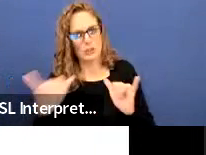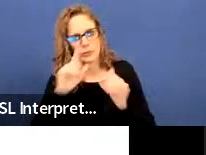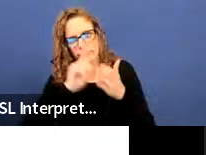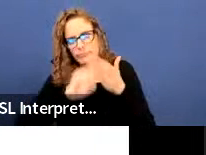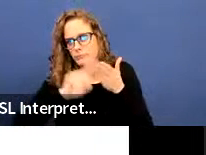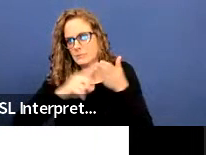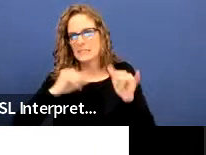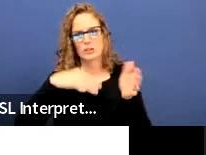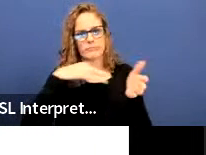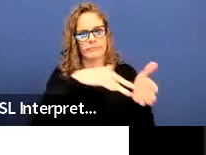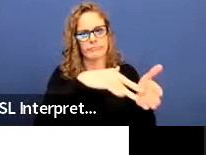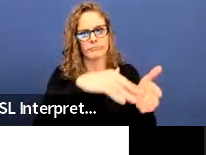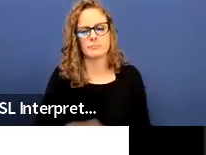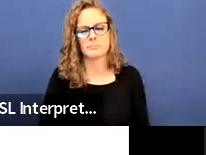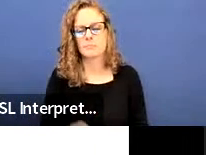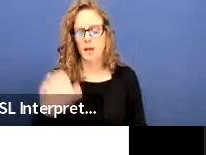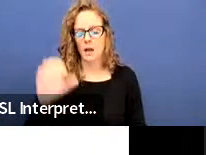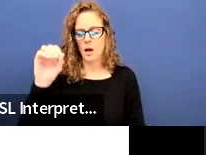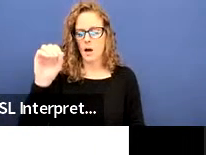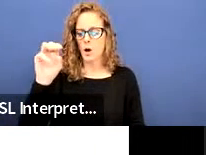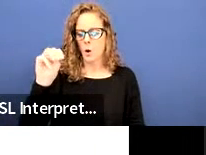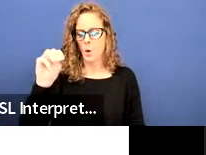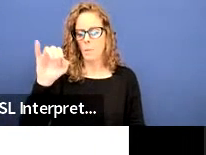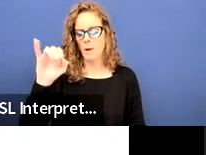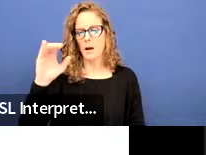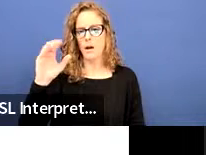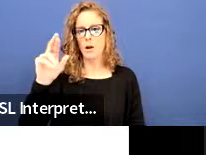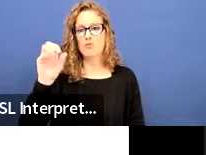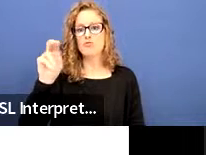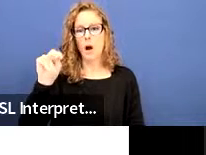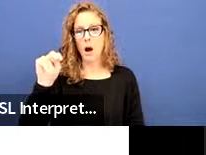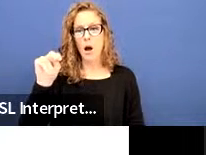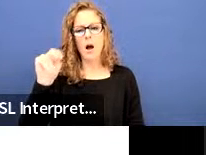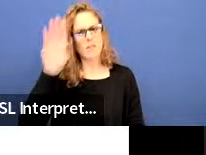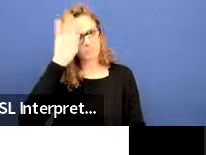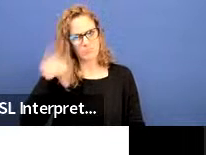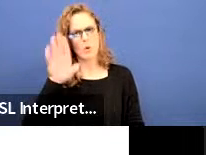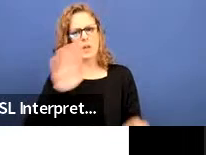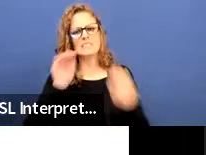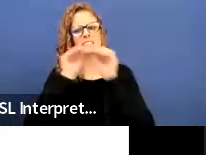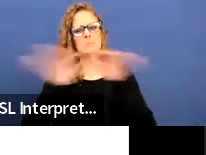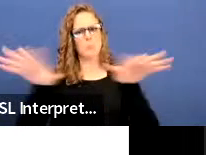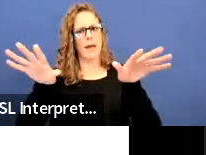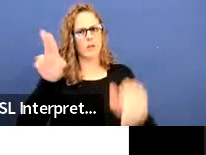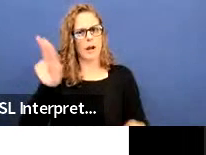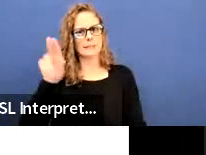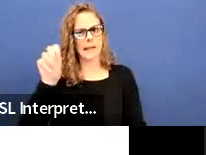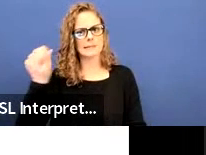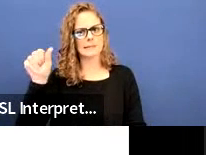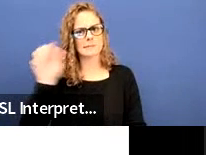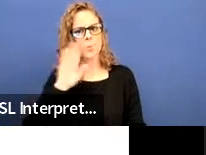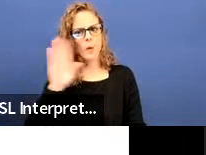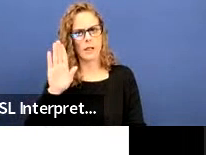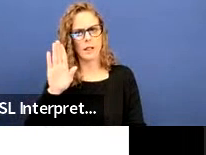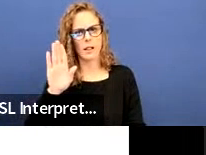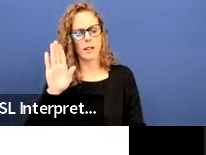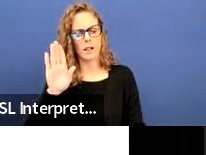it's a fair bet that Omicron will spread widely in the United States, given what we've seen so far.